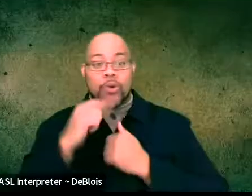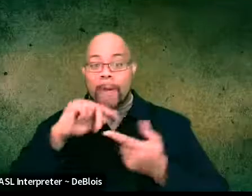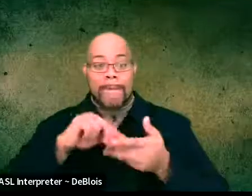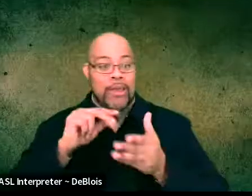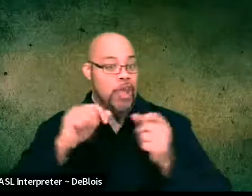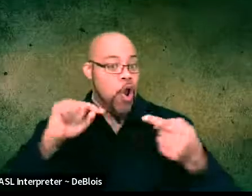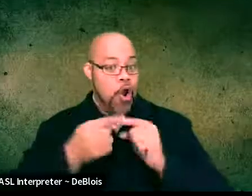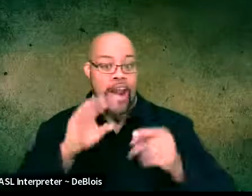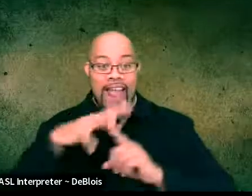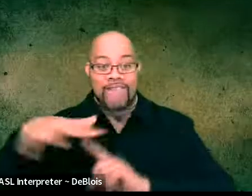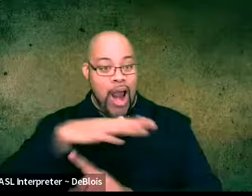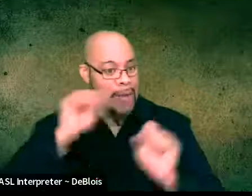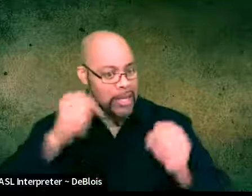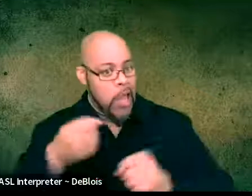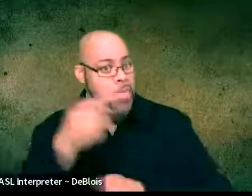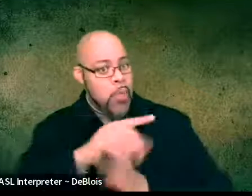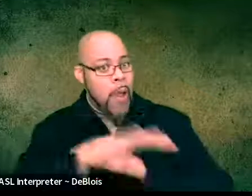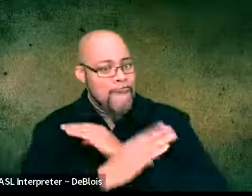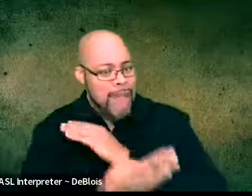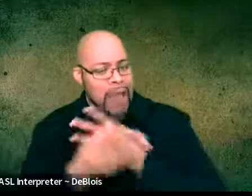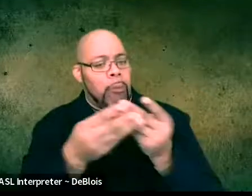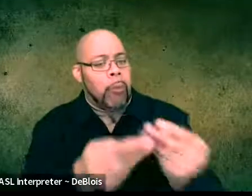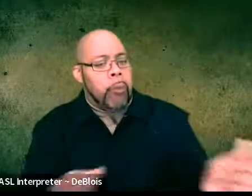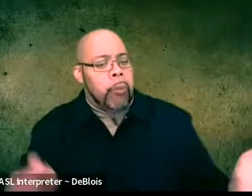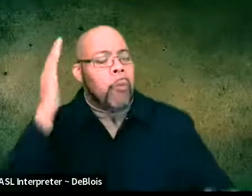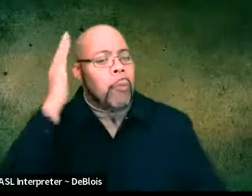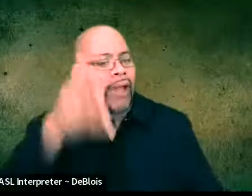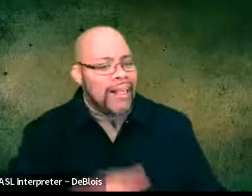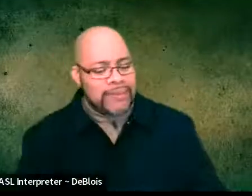environment from the bag. You can throw it away. It's fine.